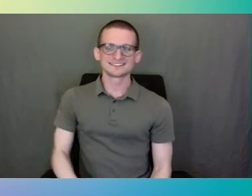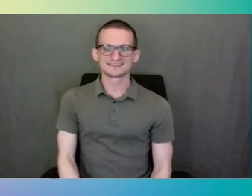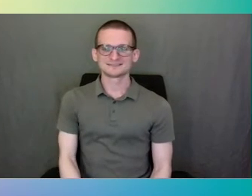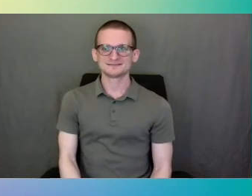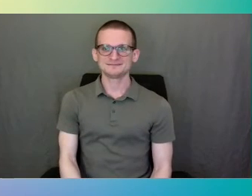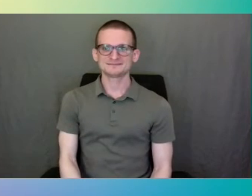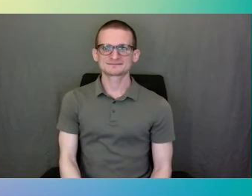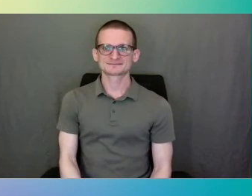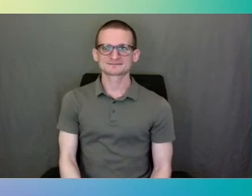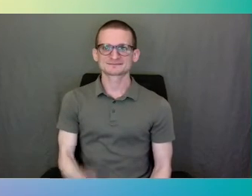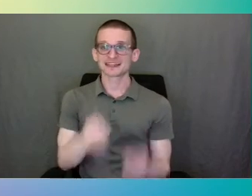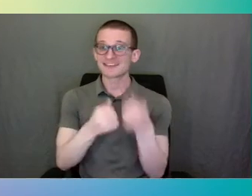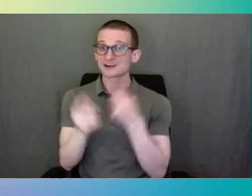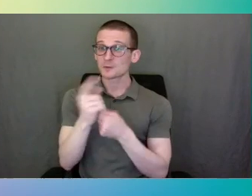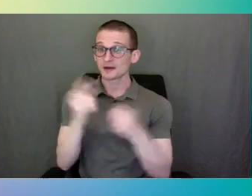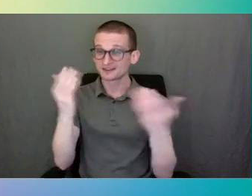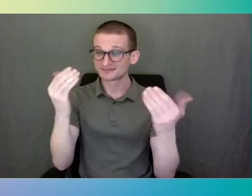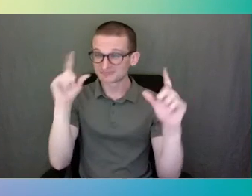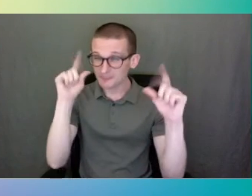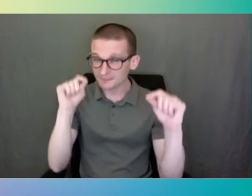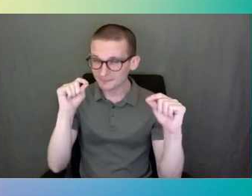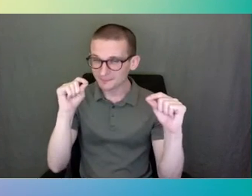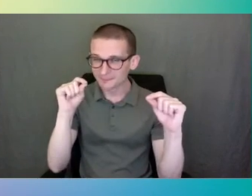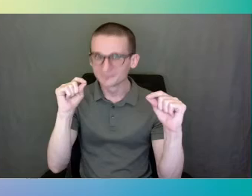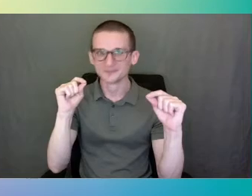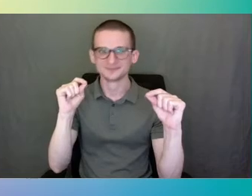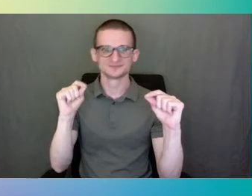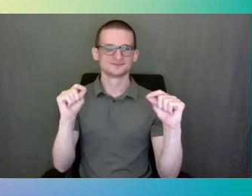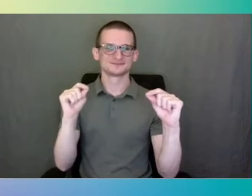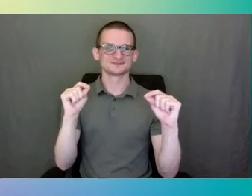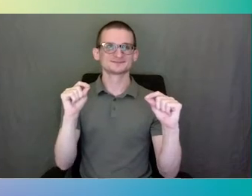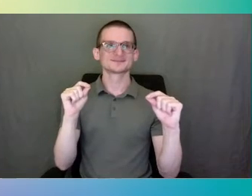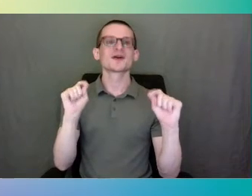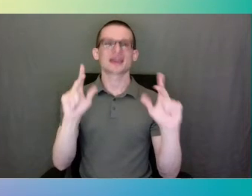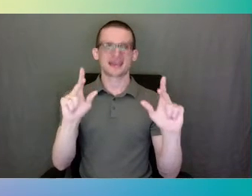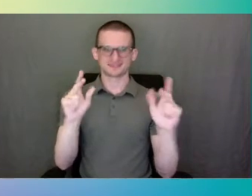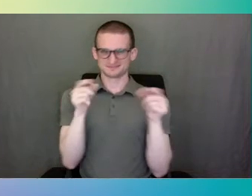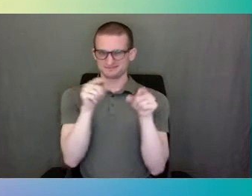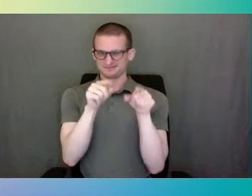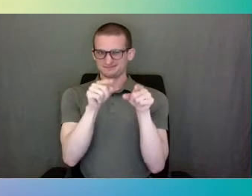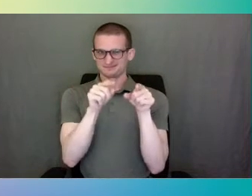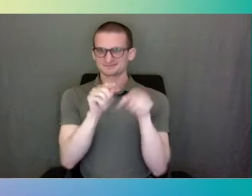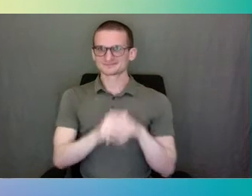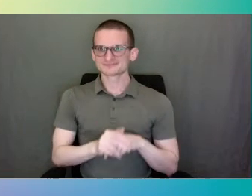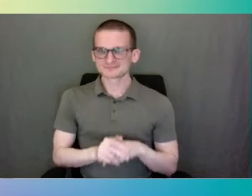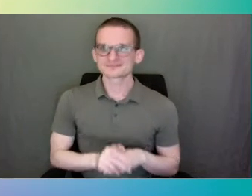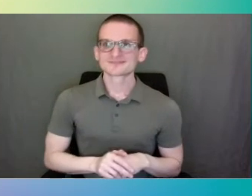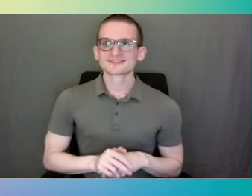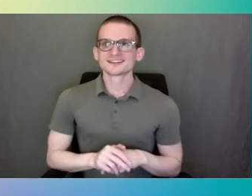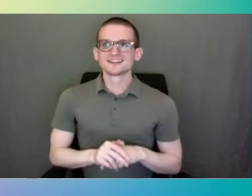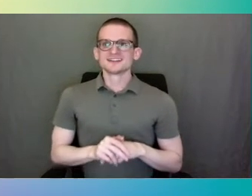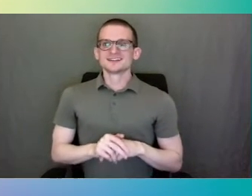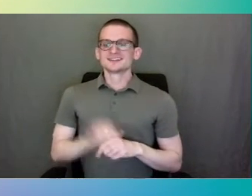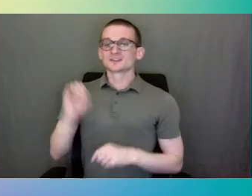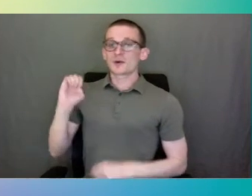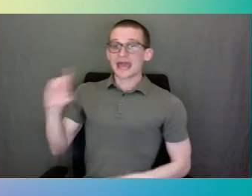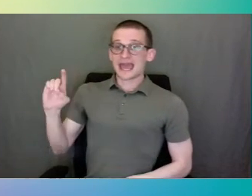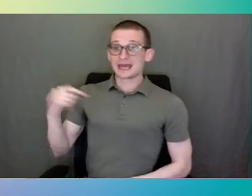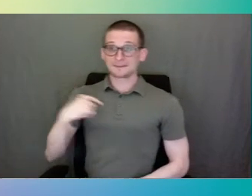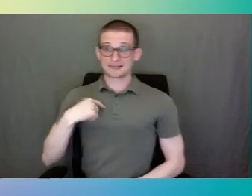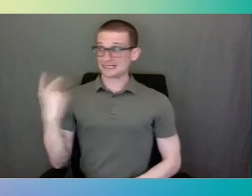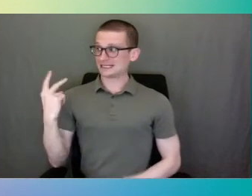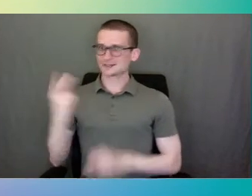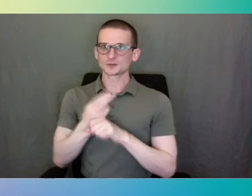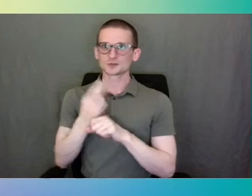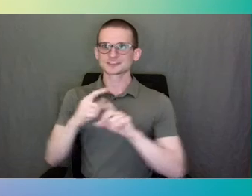Everybody close your eyes. Okay, here we go. So Ed and I were on different microfilm machines. And in the 3